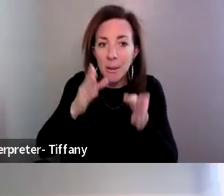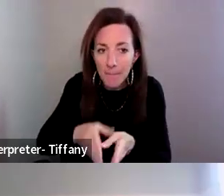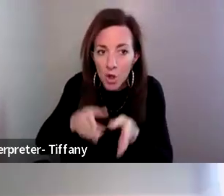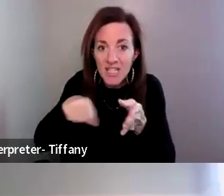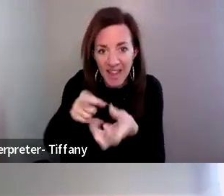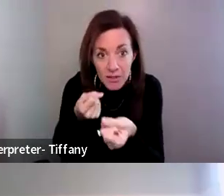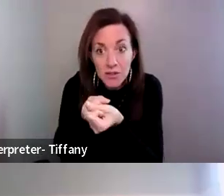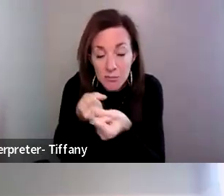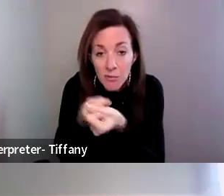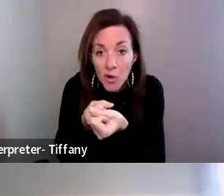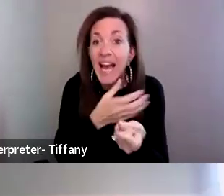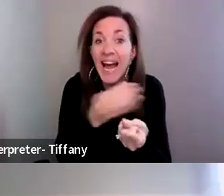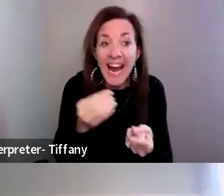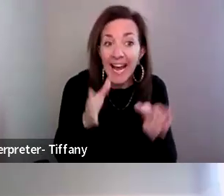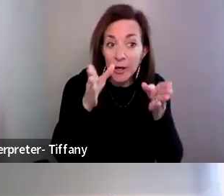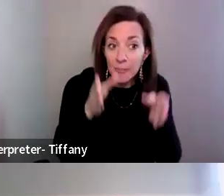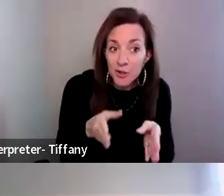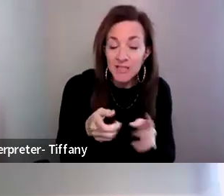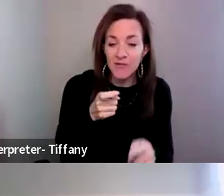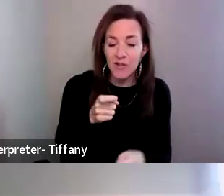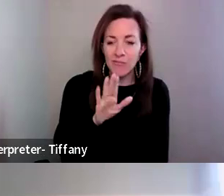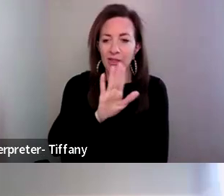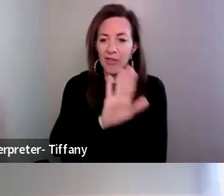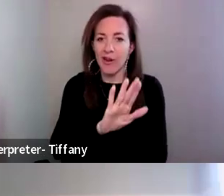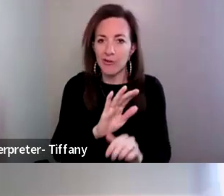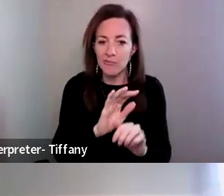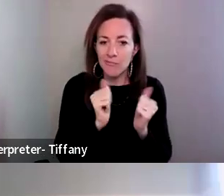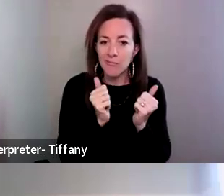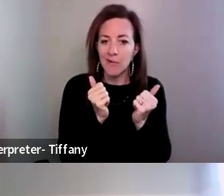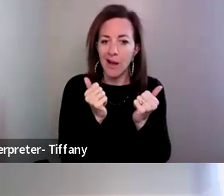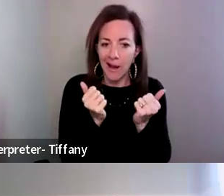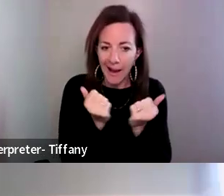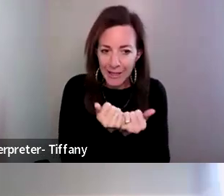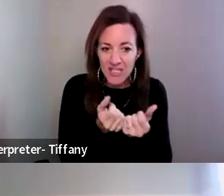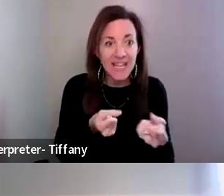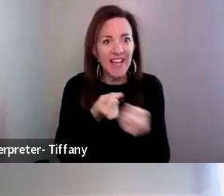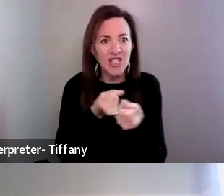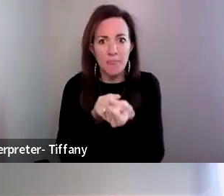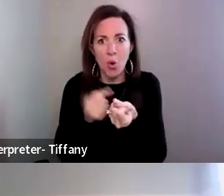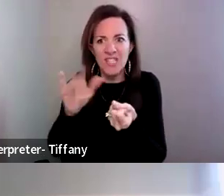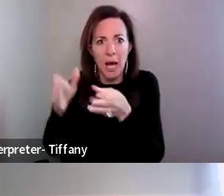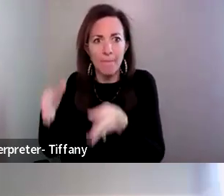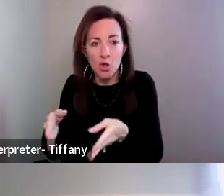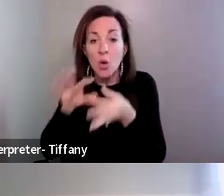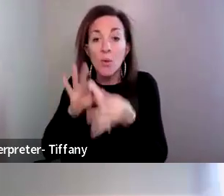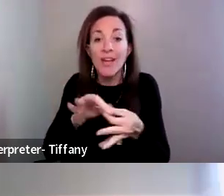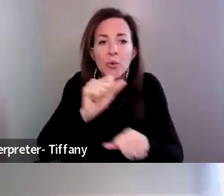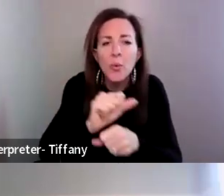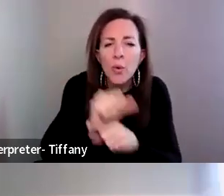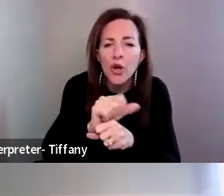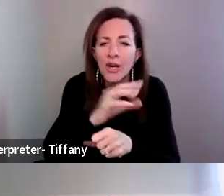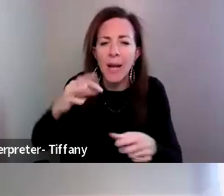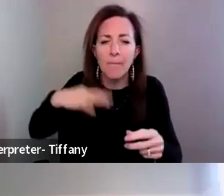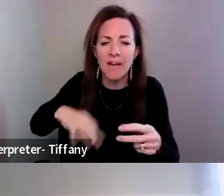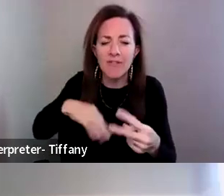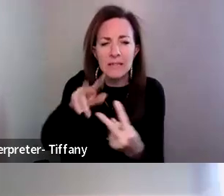supporting and a person from their agency that is supporting them around work and around their